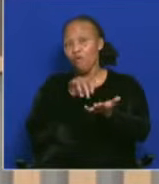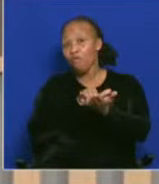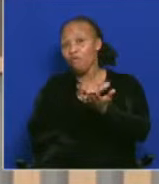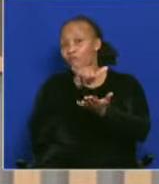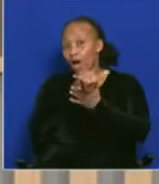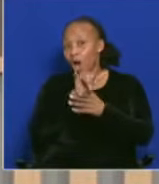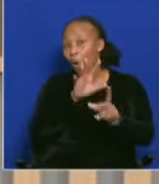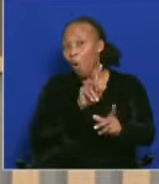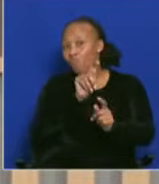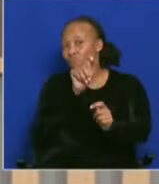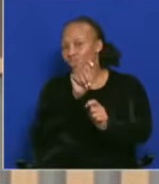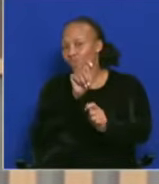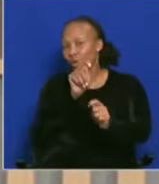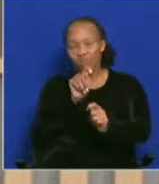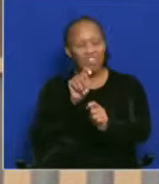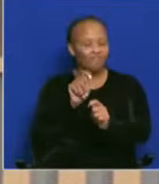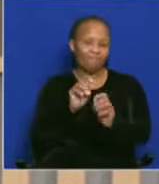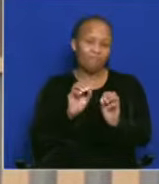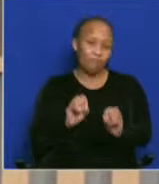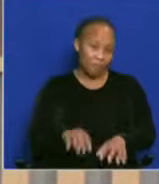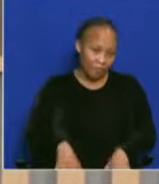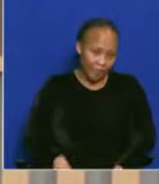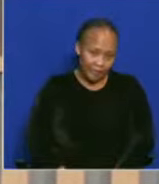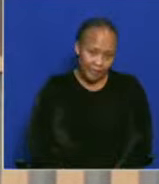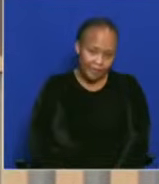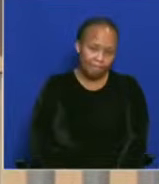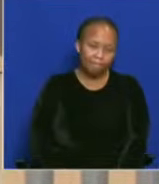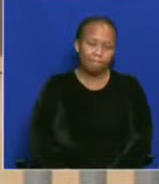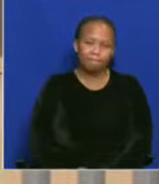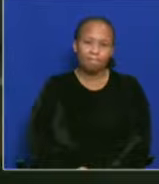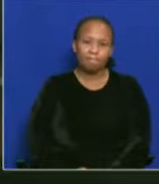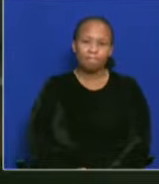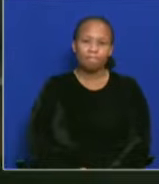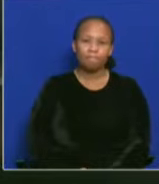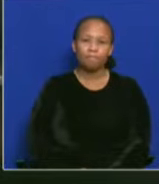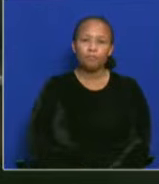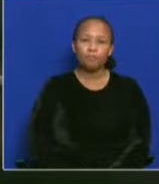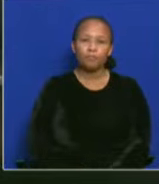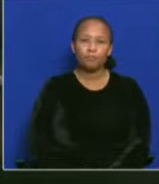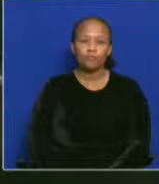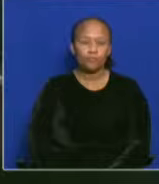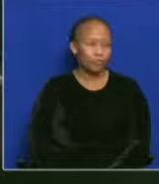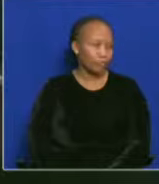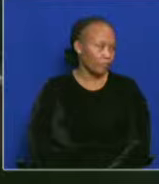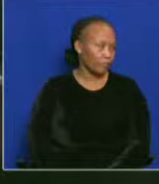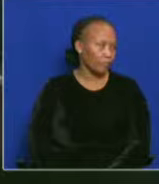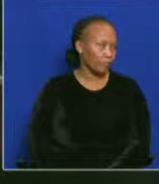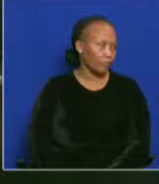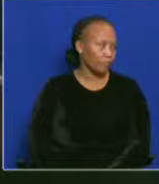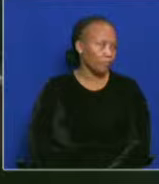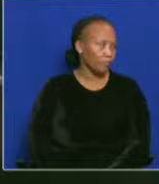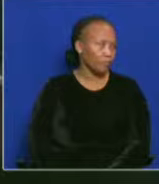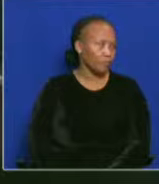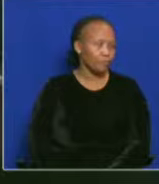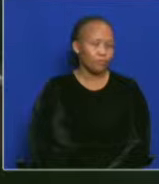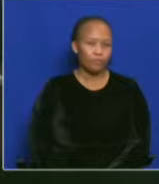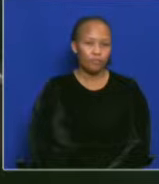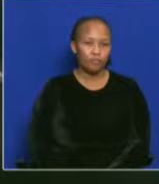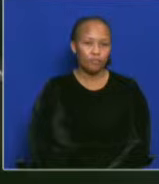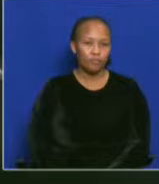Ms. Hassan, I think it's only right, perhaps fair, that you also put on record